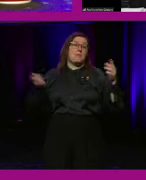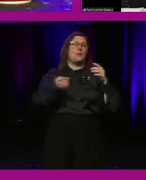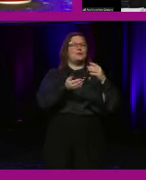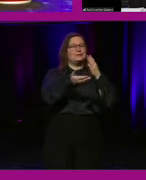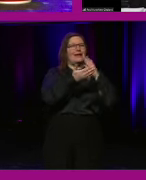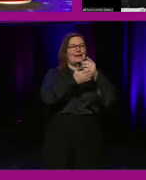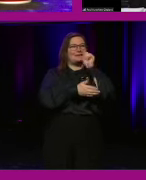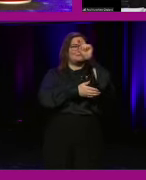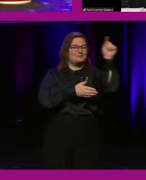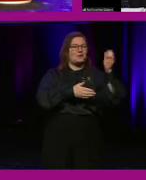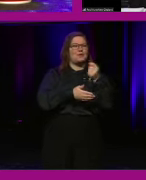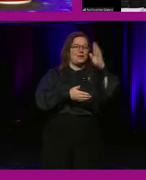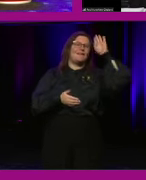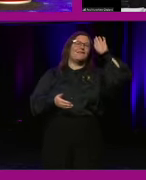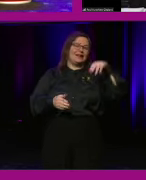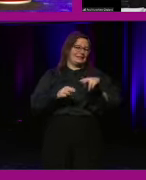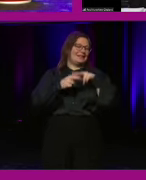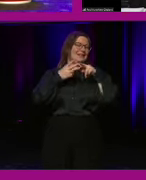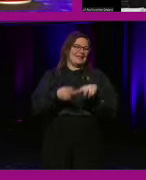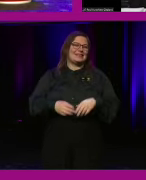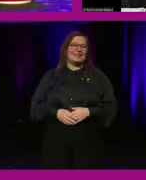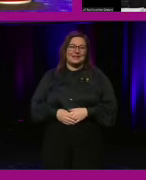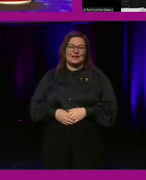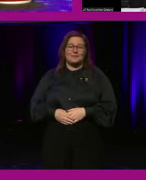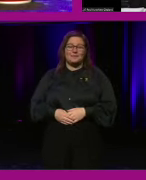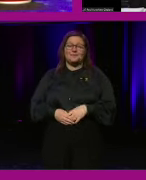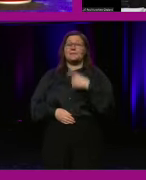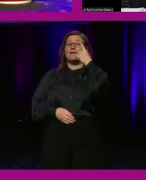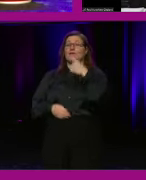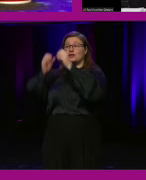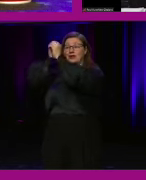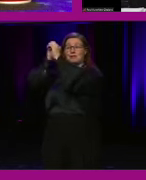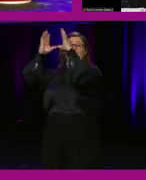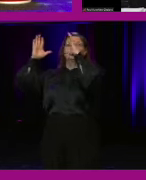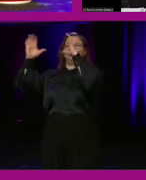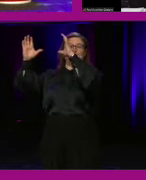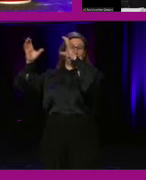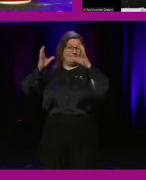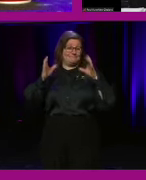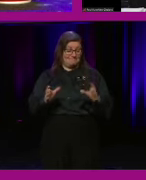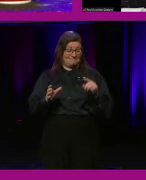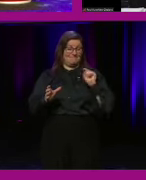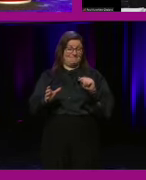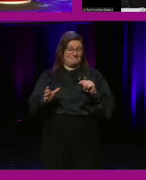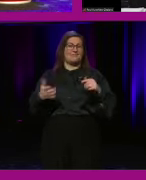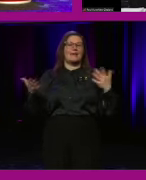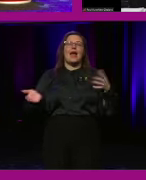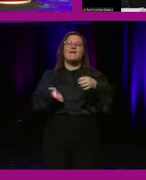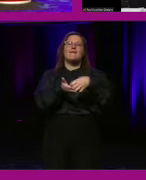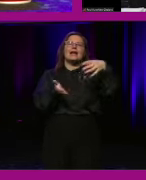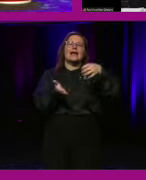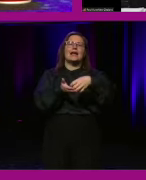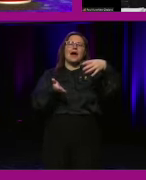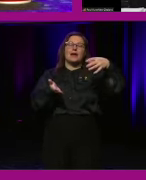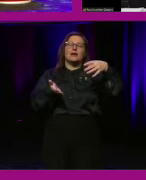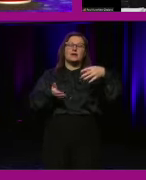be familiar. The first brief set of remarks is about values,